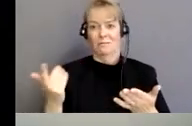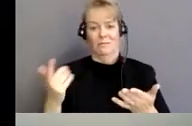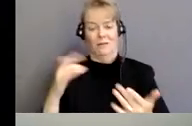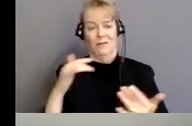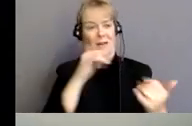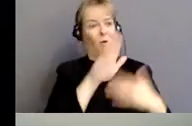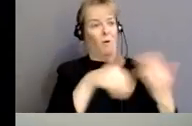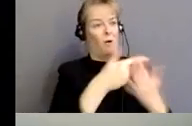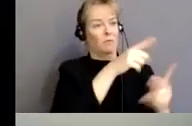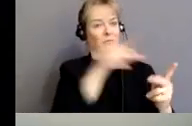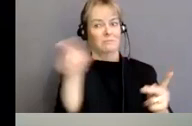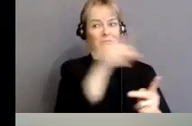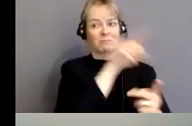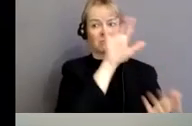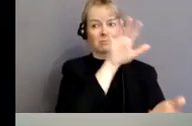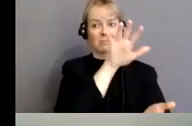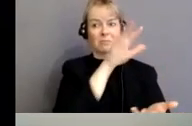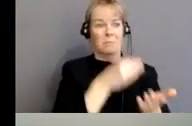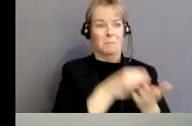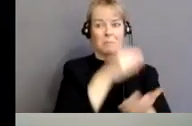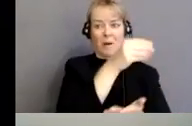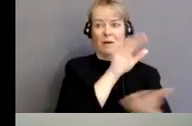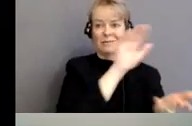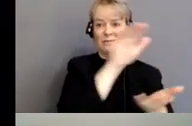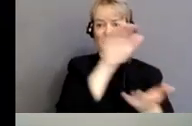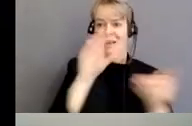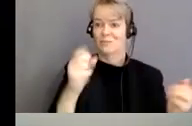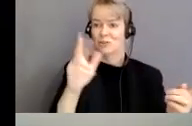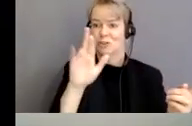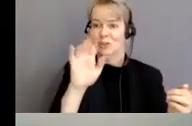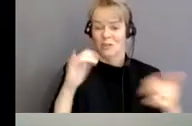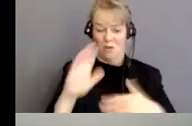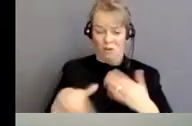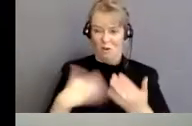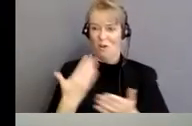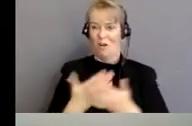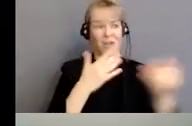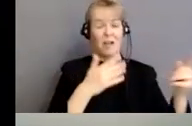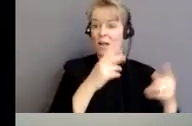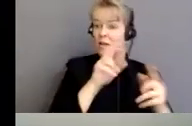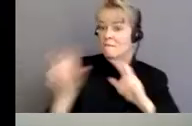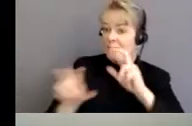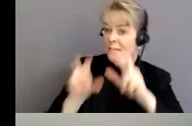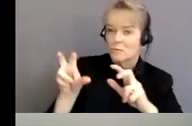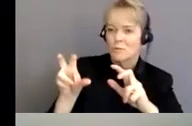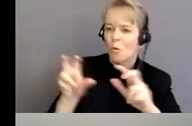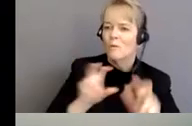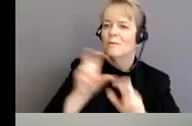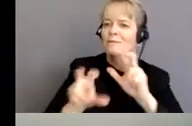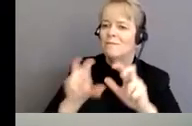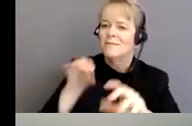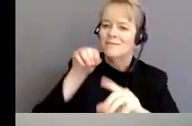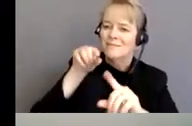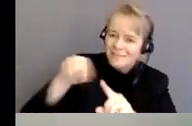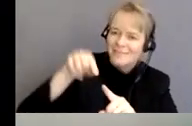worthless shares and have become victims of a classic pump and dump scheme. So that's something to watch out for. We'll talk a little bit more